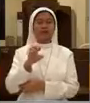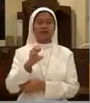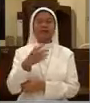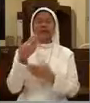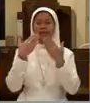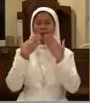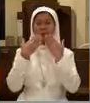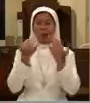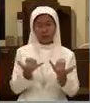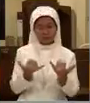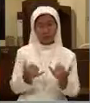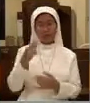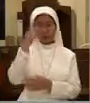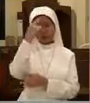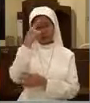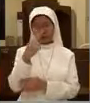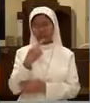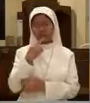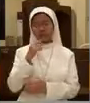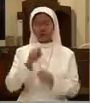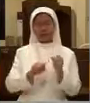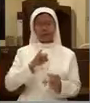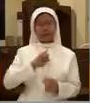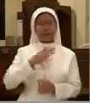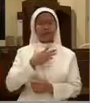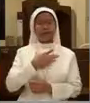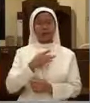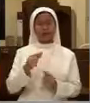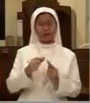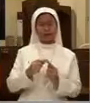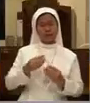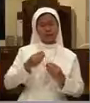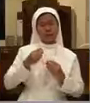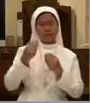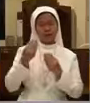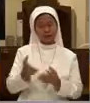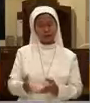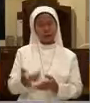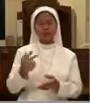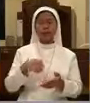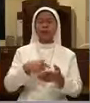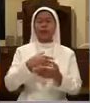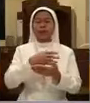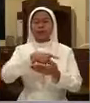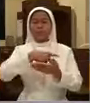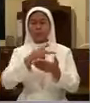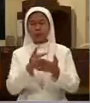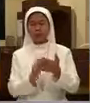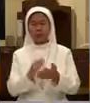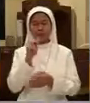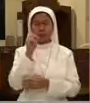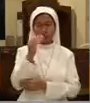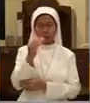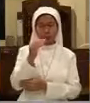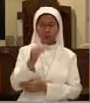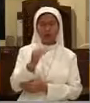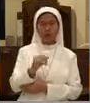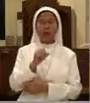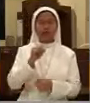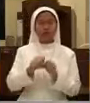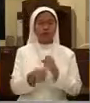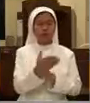recollection, I would just offer a few points and would urge you to really